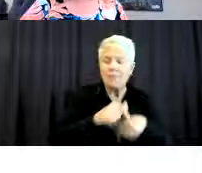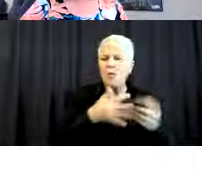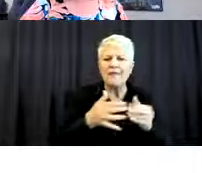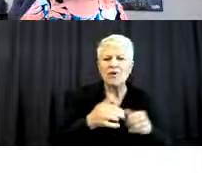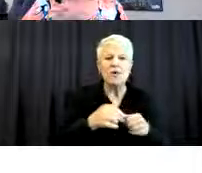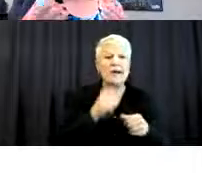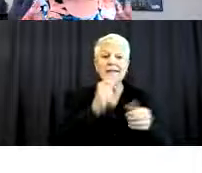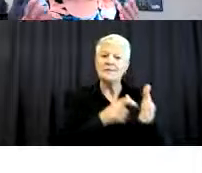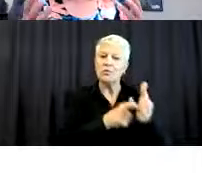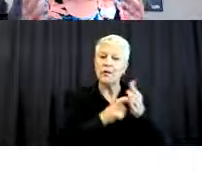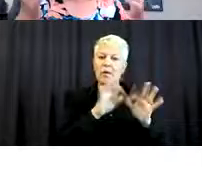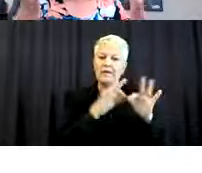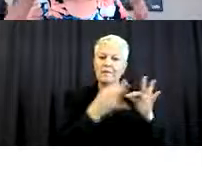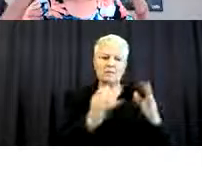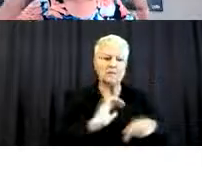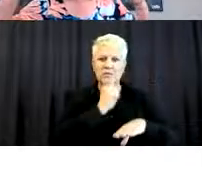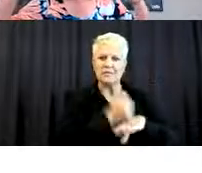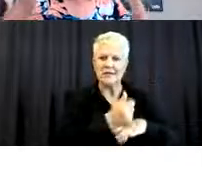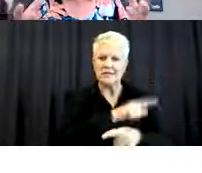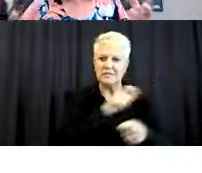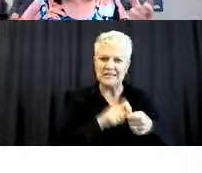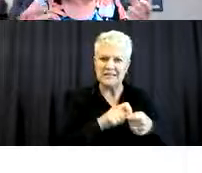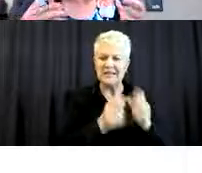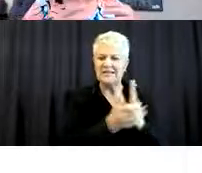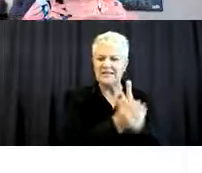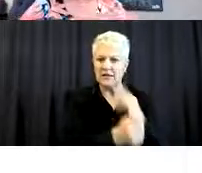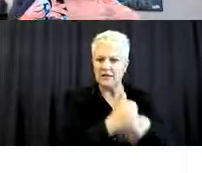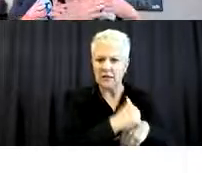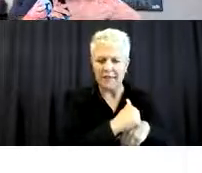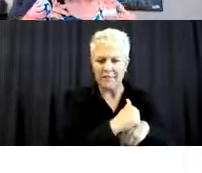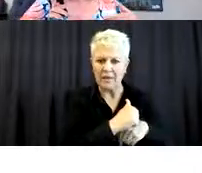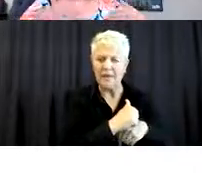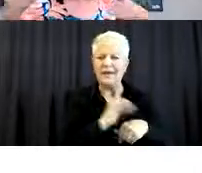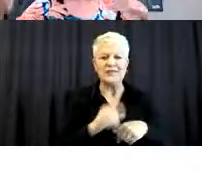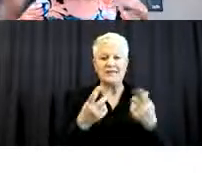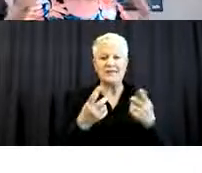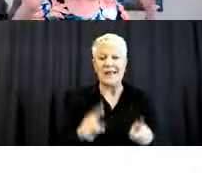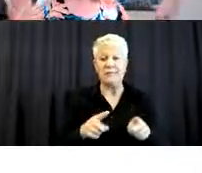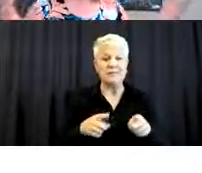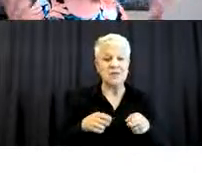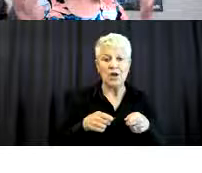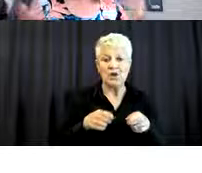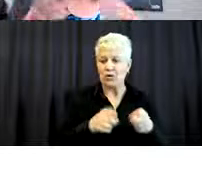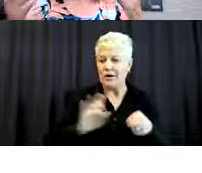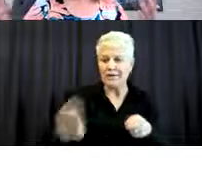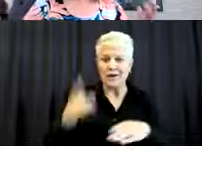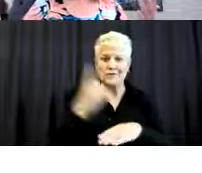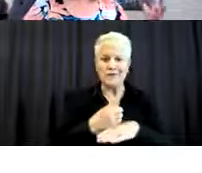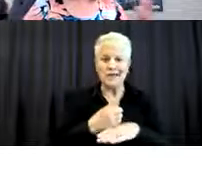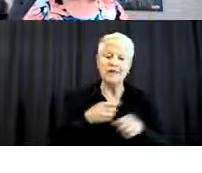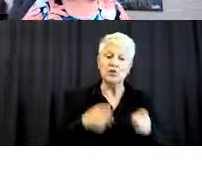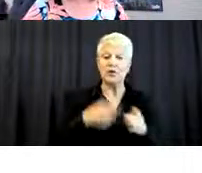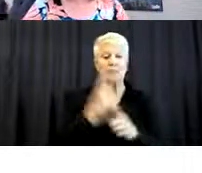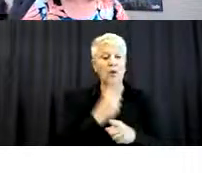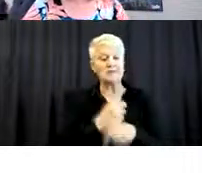not require families to set aside a particular skill time. It just happens throughout the day during very practical